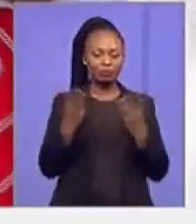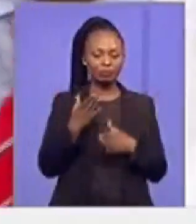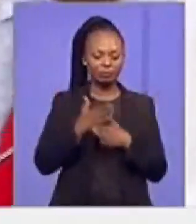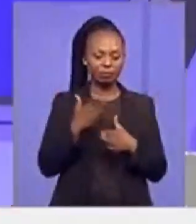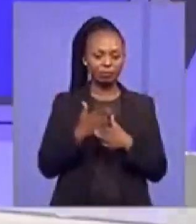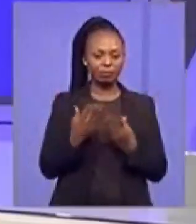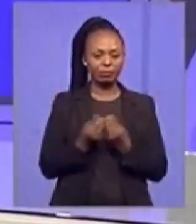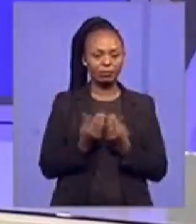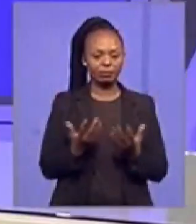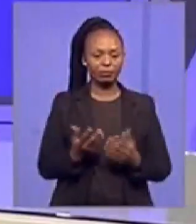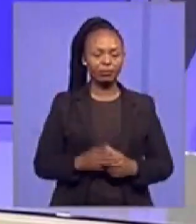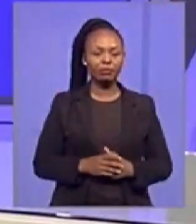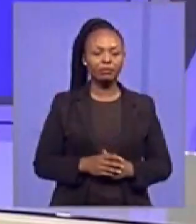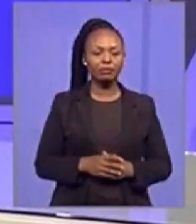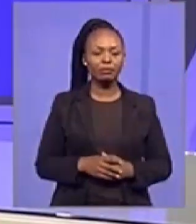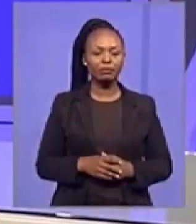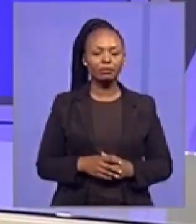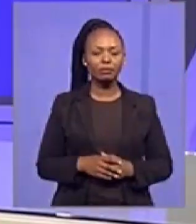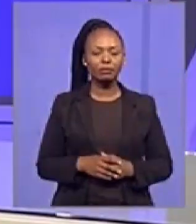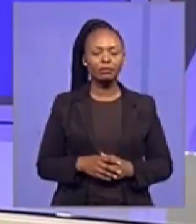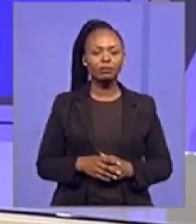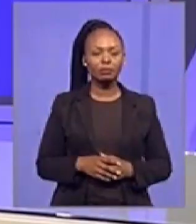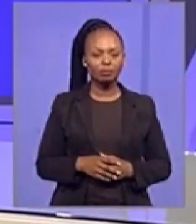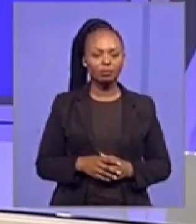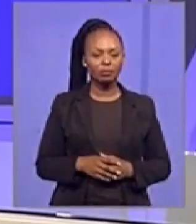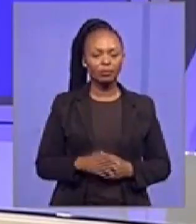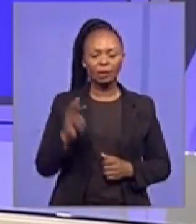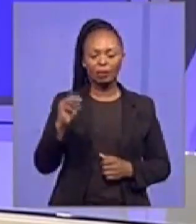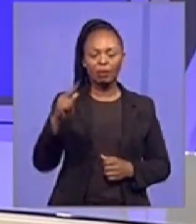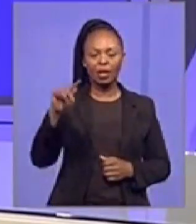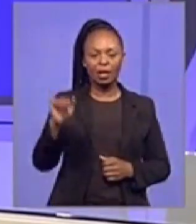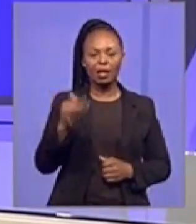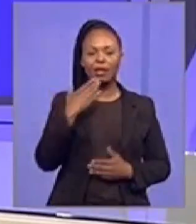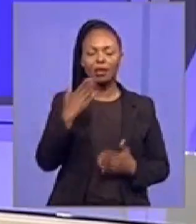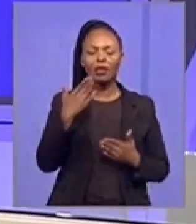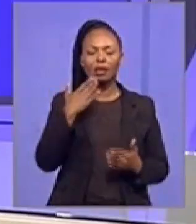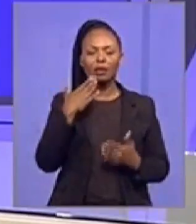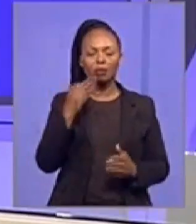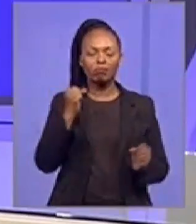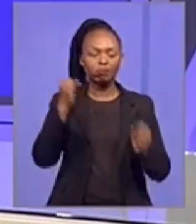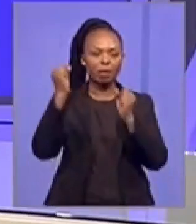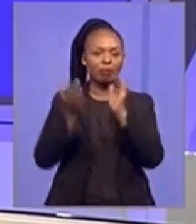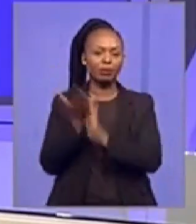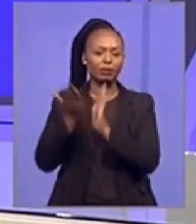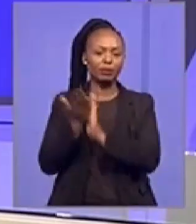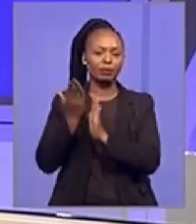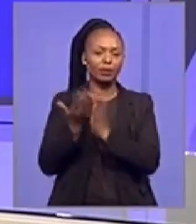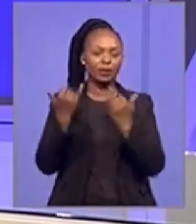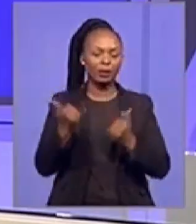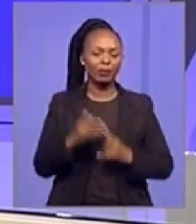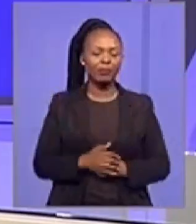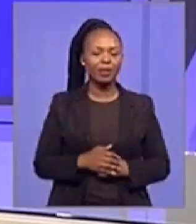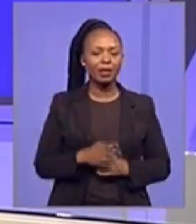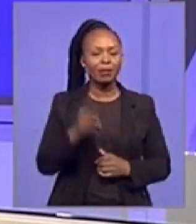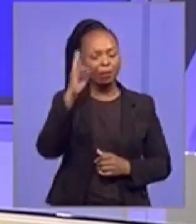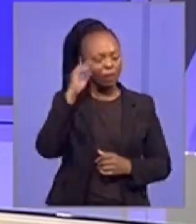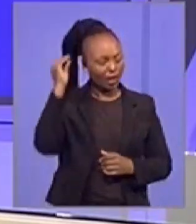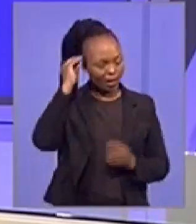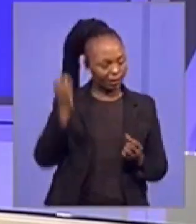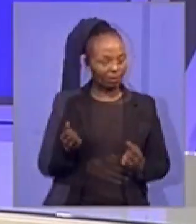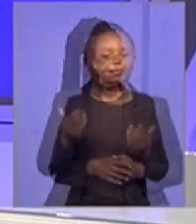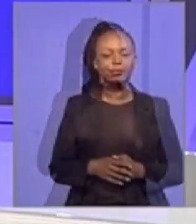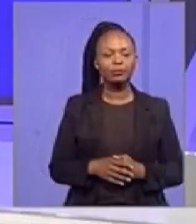ketso ya molao ba hore ke yena setho. Magala re a leboa e mohi ke Magala a na phethela tshebeletso ya sehopotso e neng e tshwere ntlong ya ketso ya